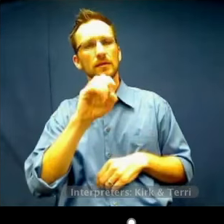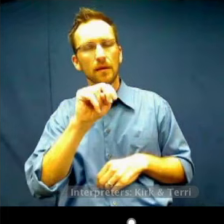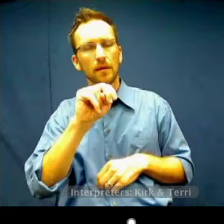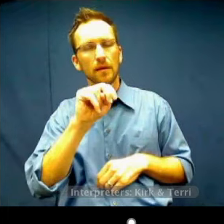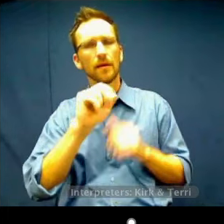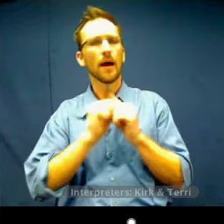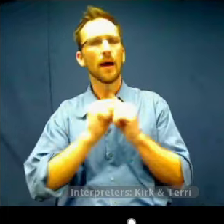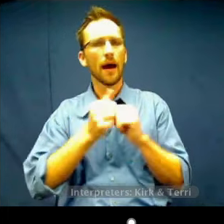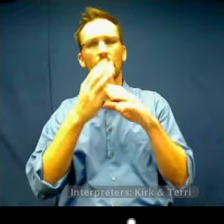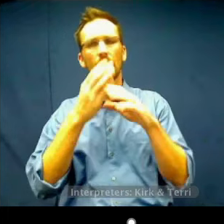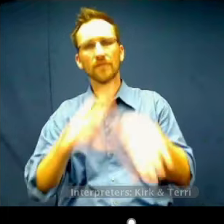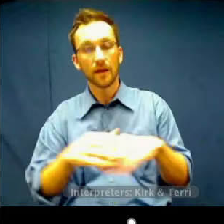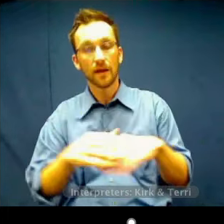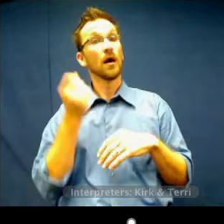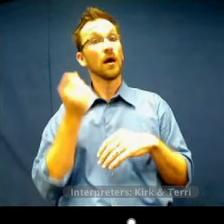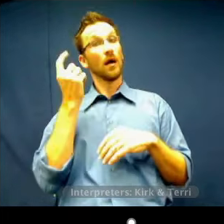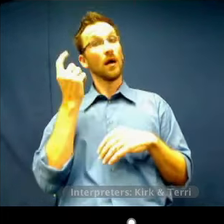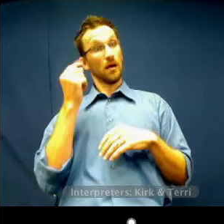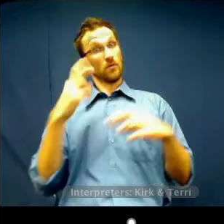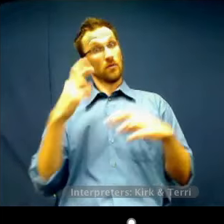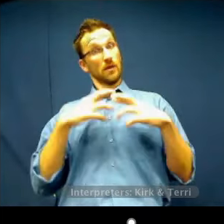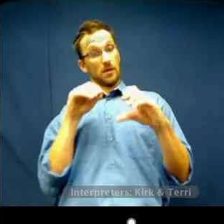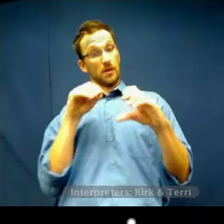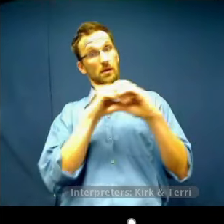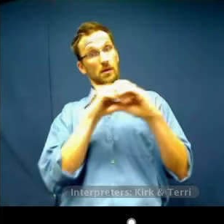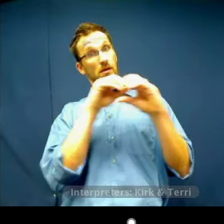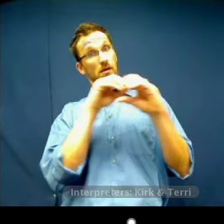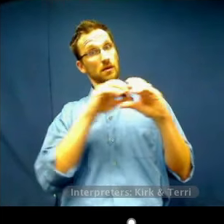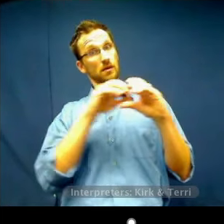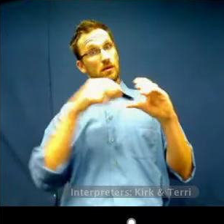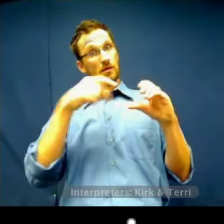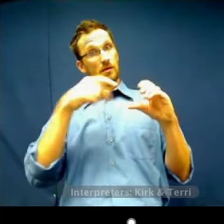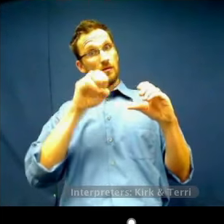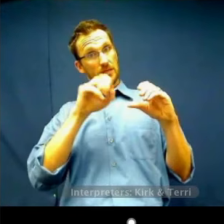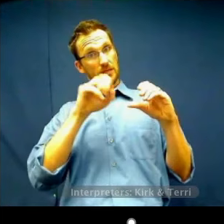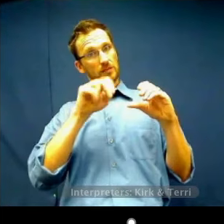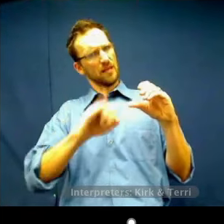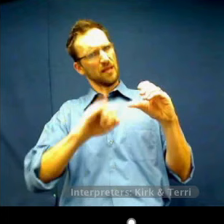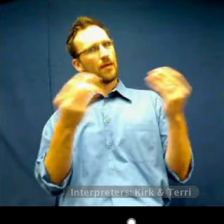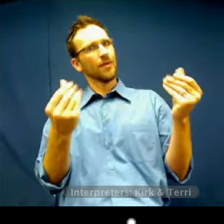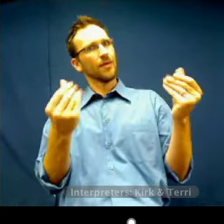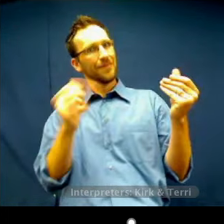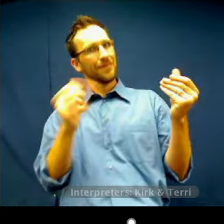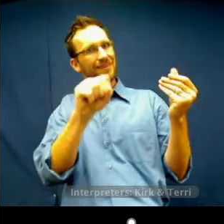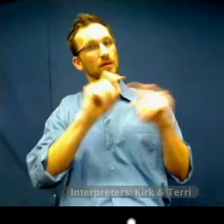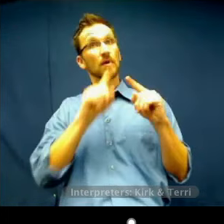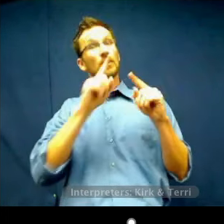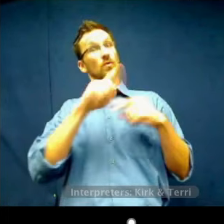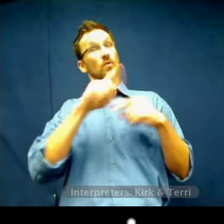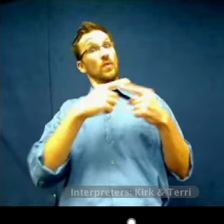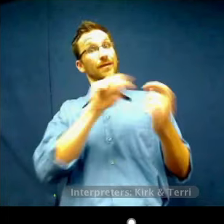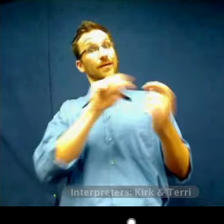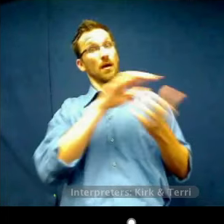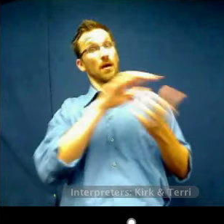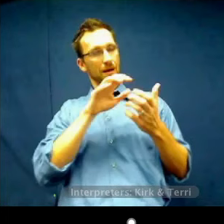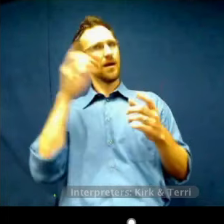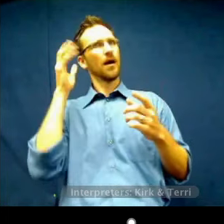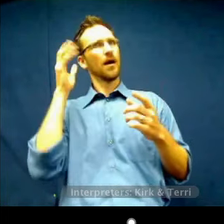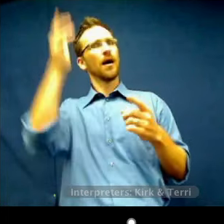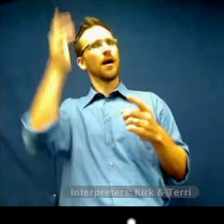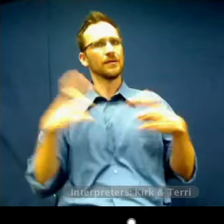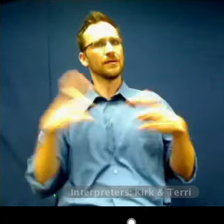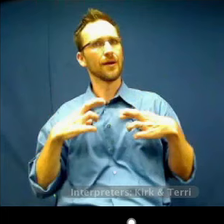Because a pension is your property, but you don't have a right to it until you retire or until you reach a